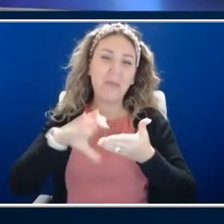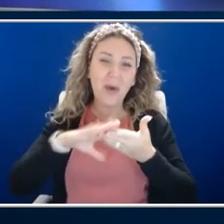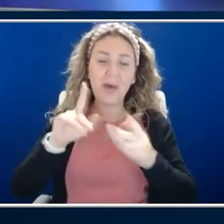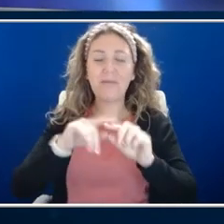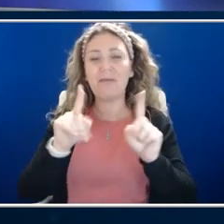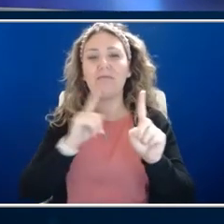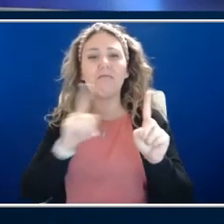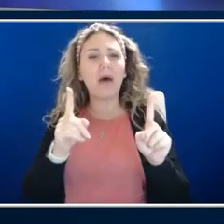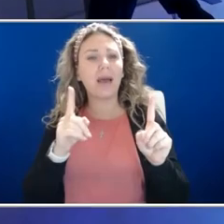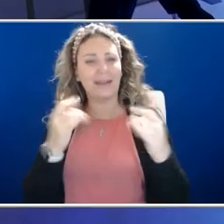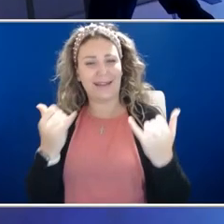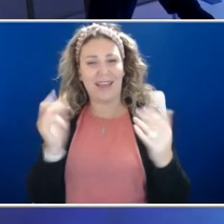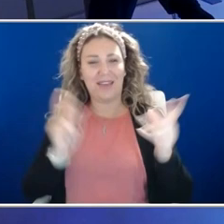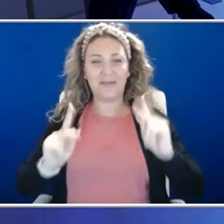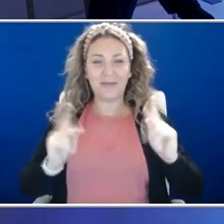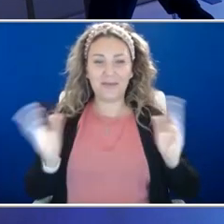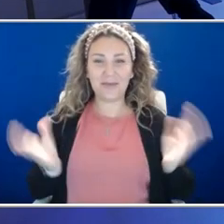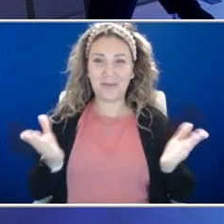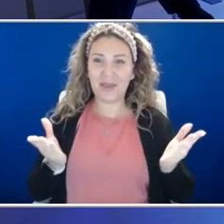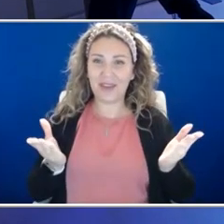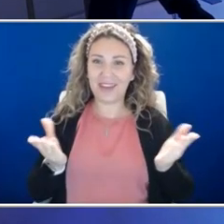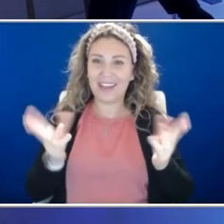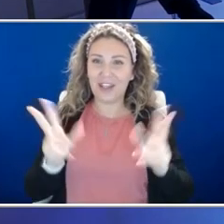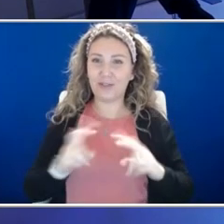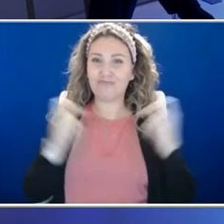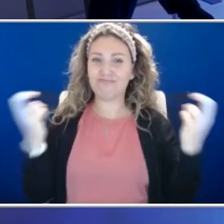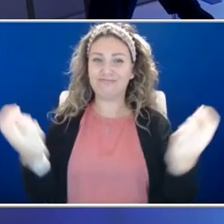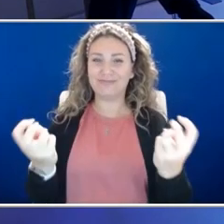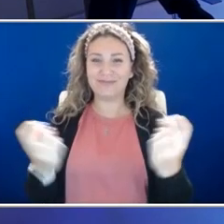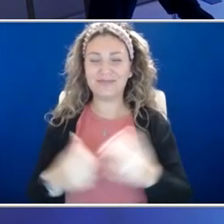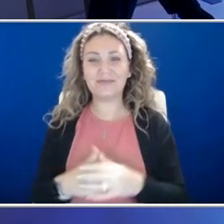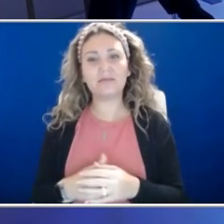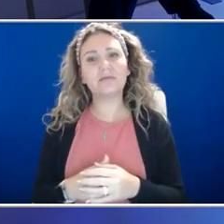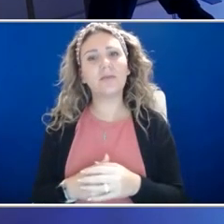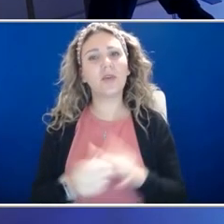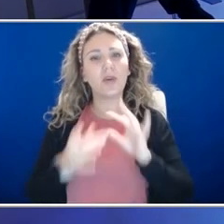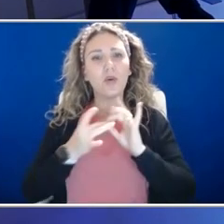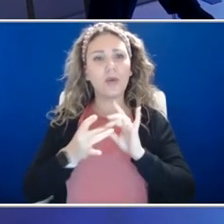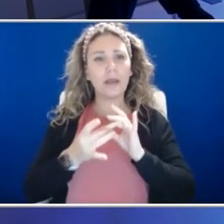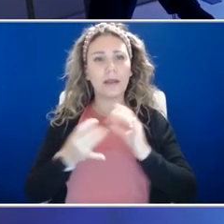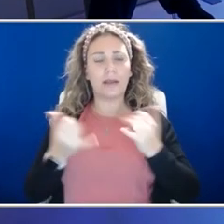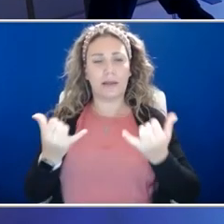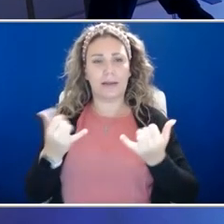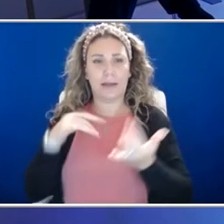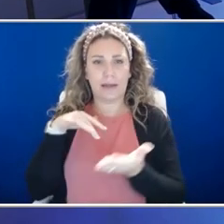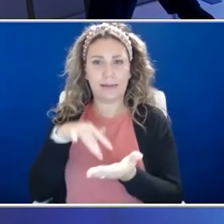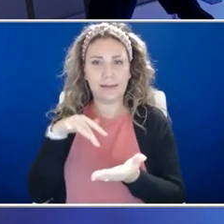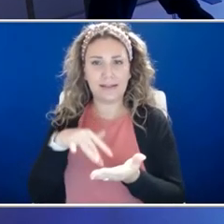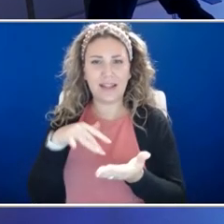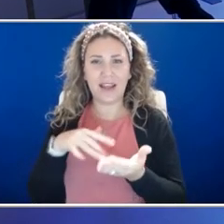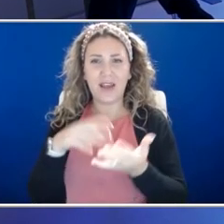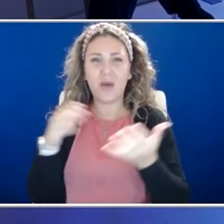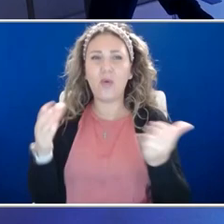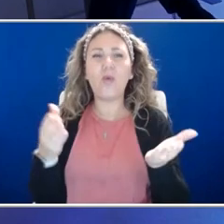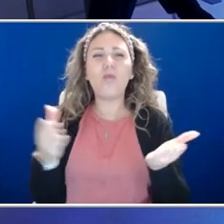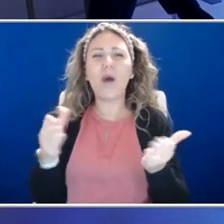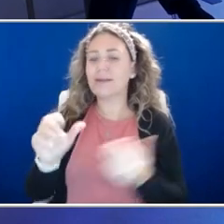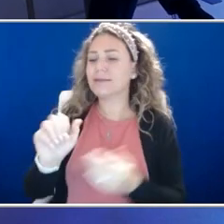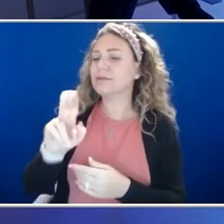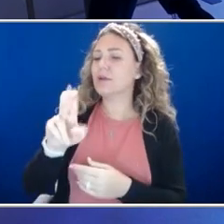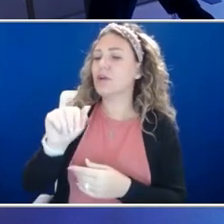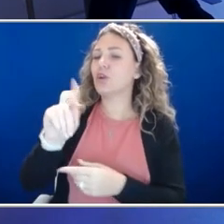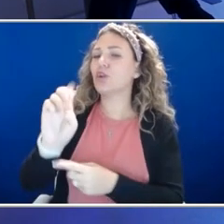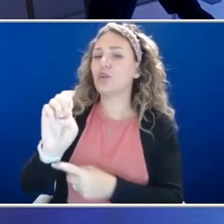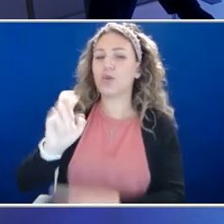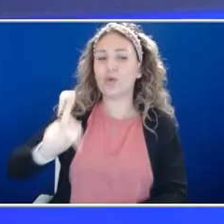here in the studio with me. As regarding today's study, first of all, tell us what acute kidney injury really is, Alan.